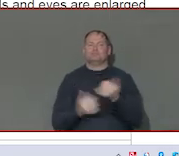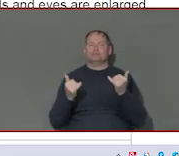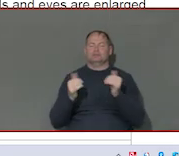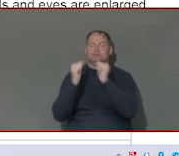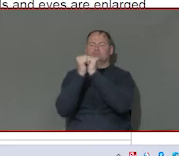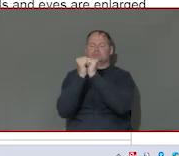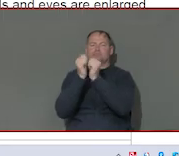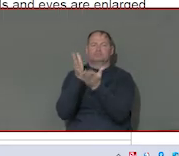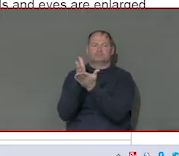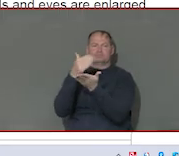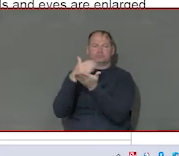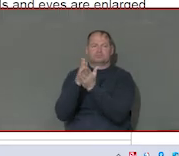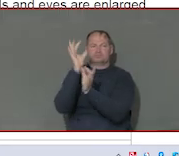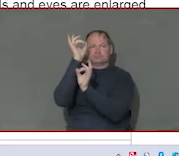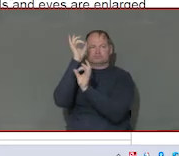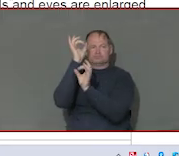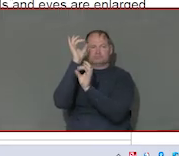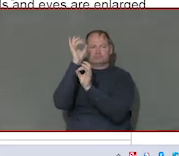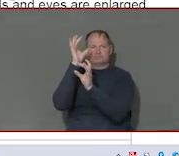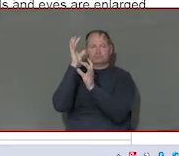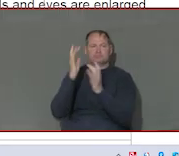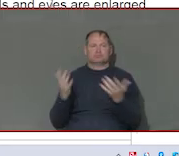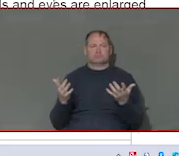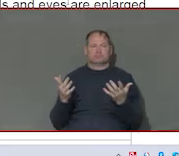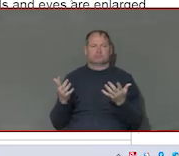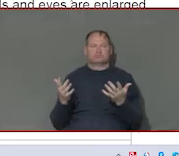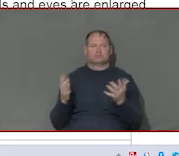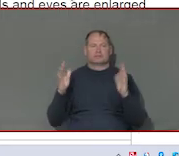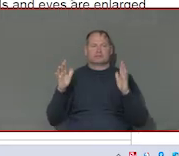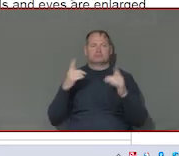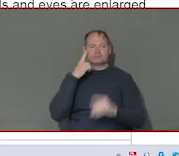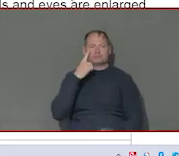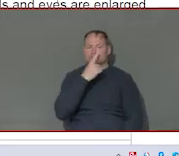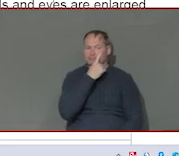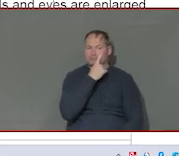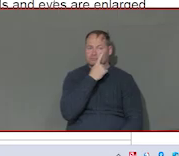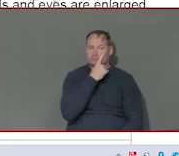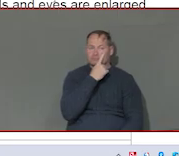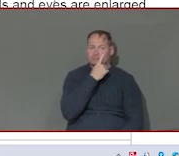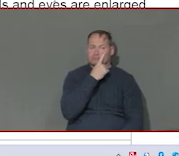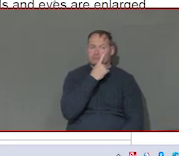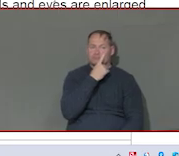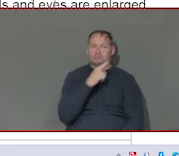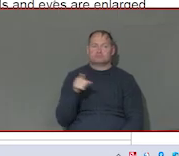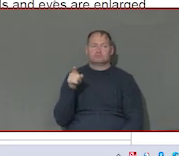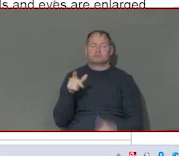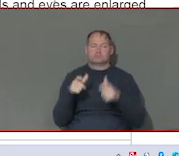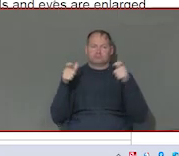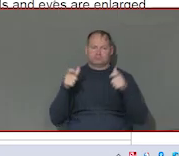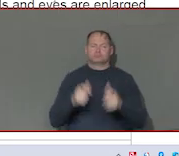brain that processes information from the hands and the eyes, they are